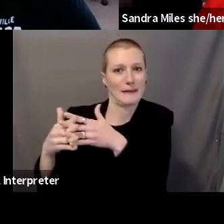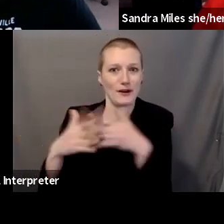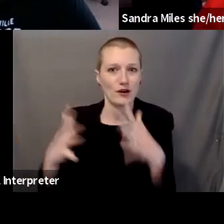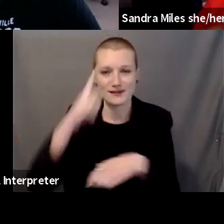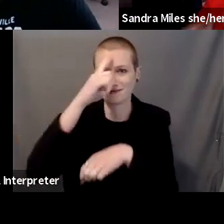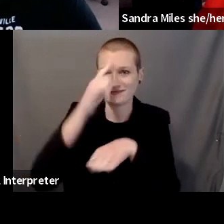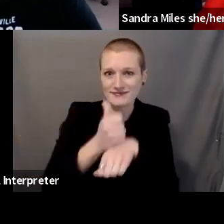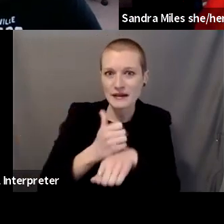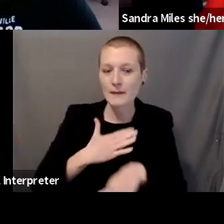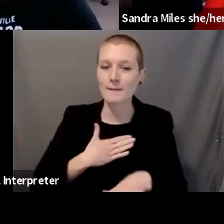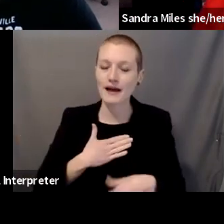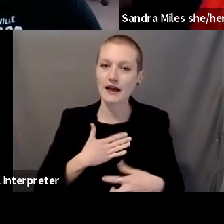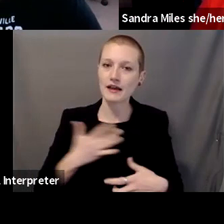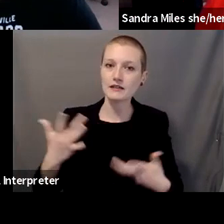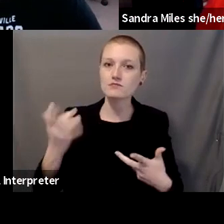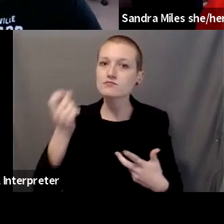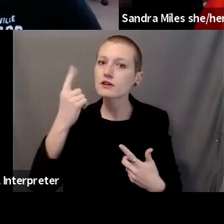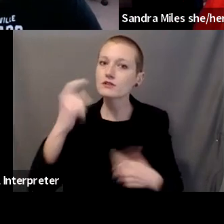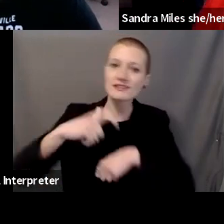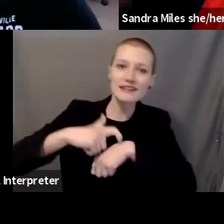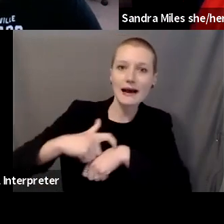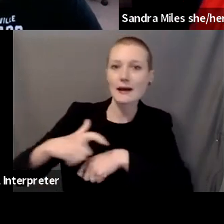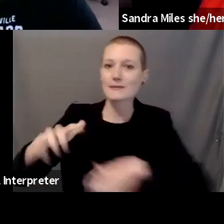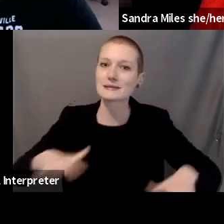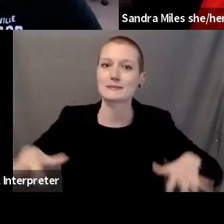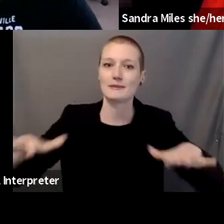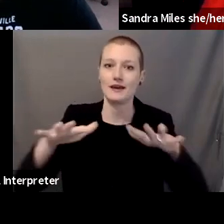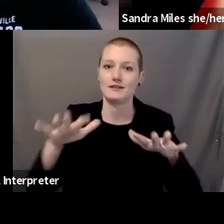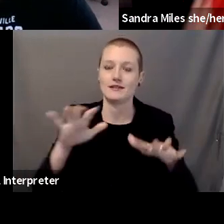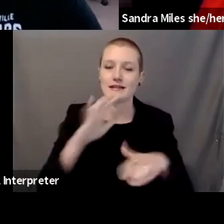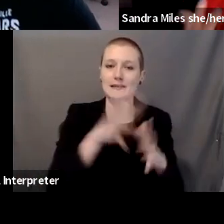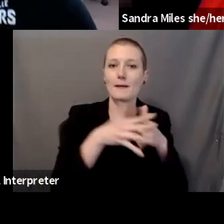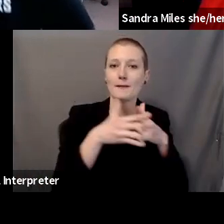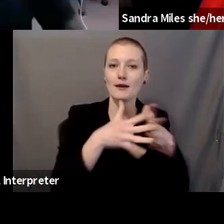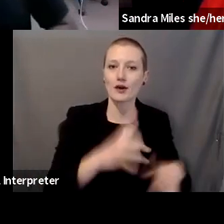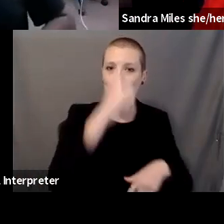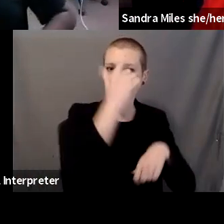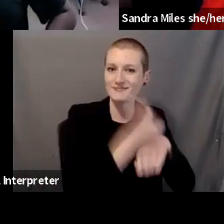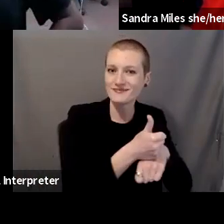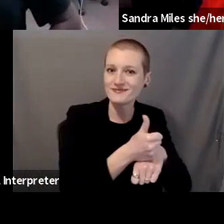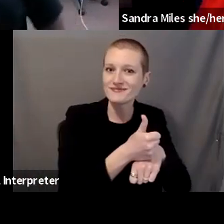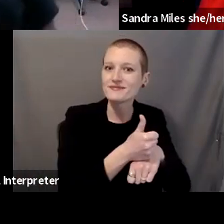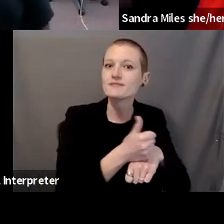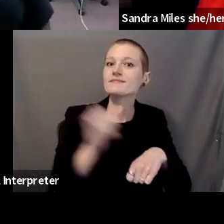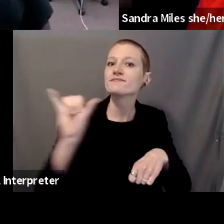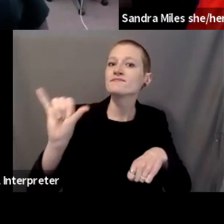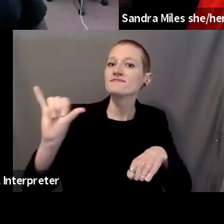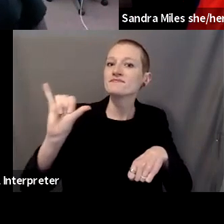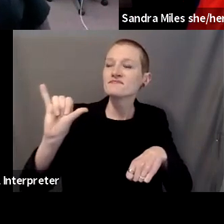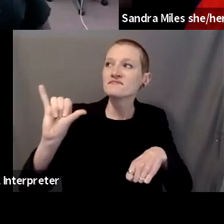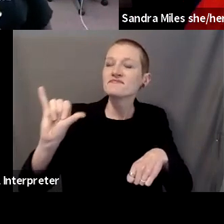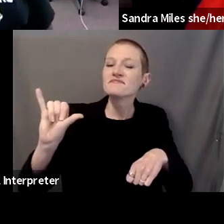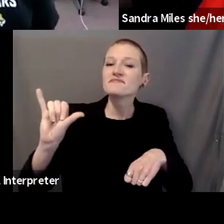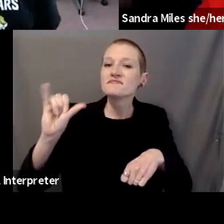when I really fully understood. And that, you know, it's kind of a shame that we have created this dichotomy in this country